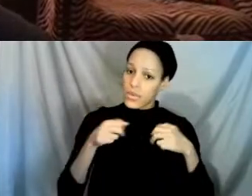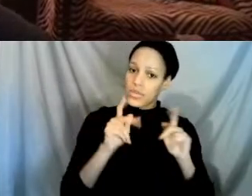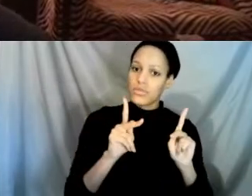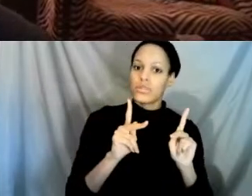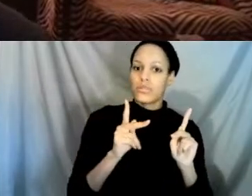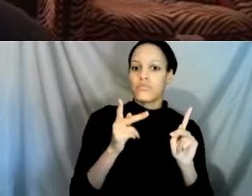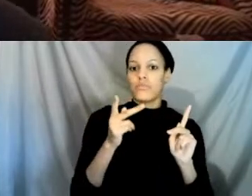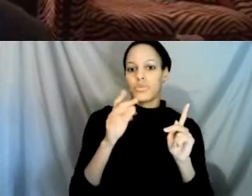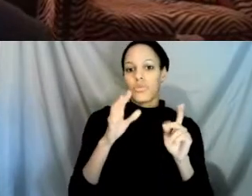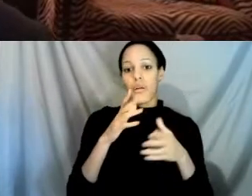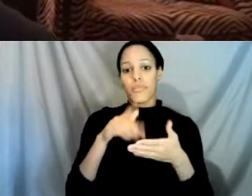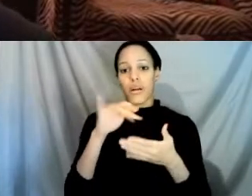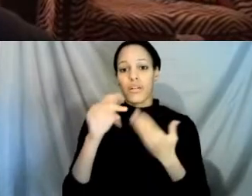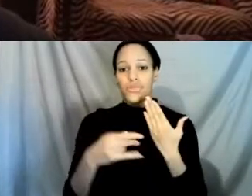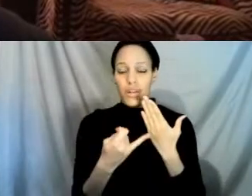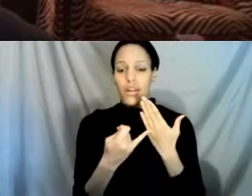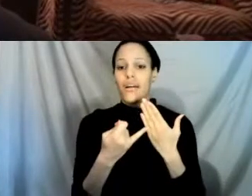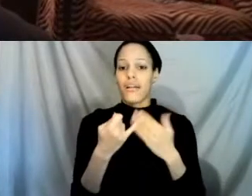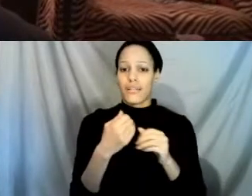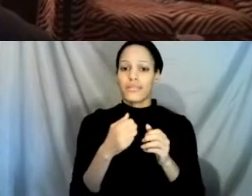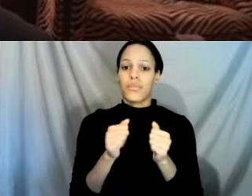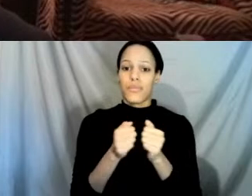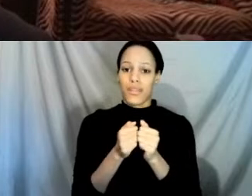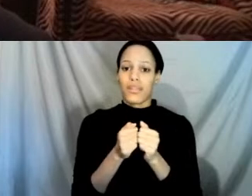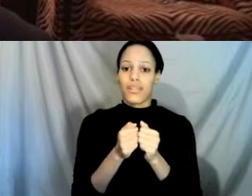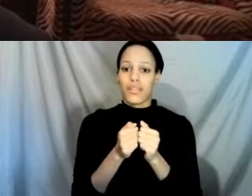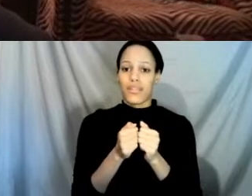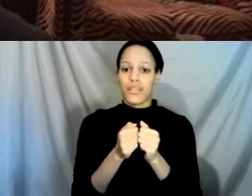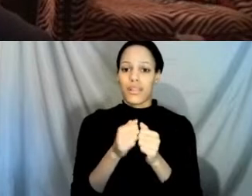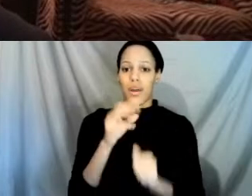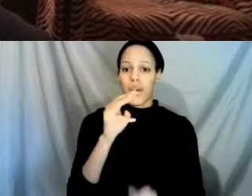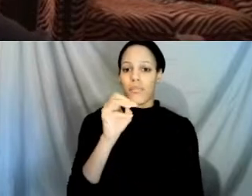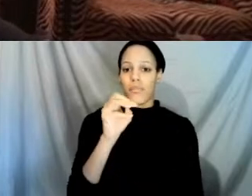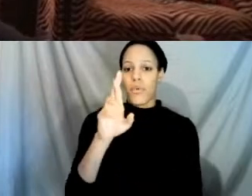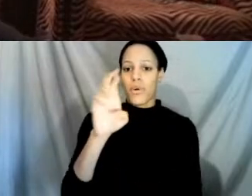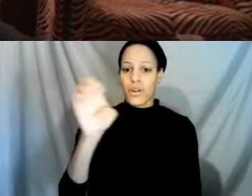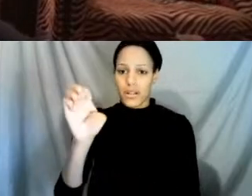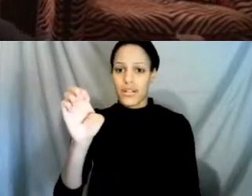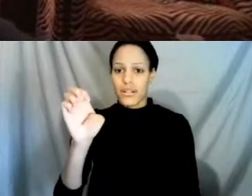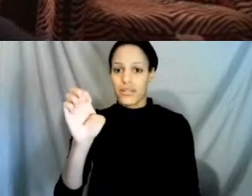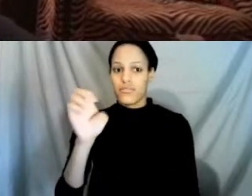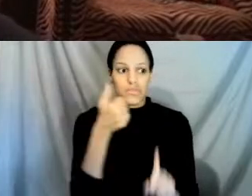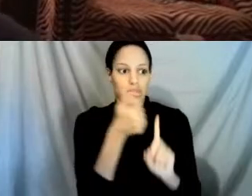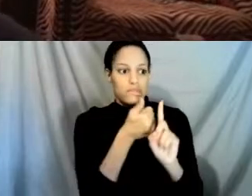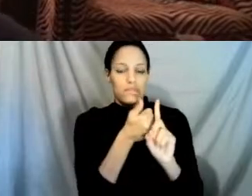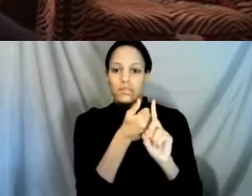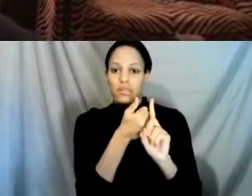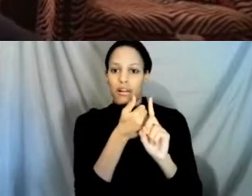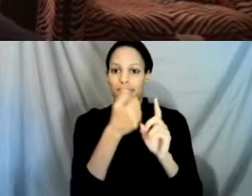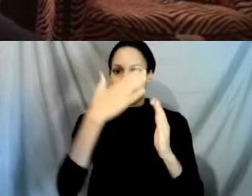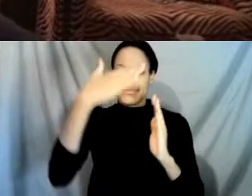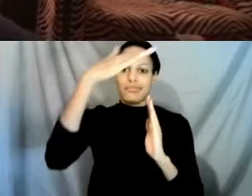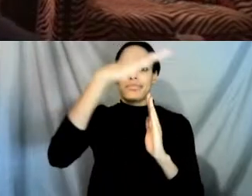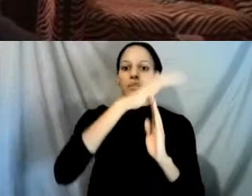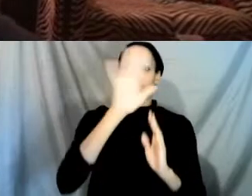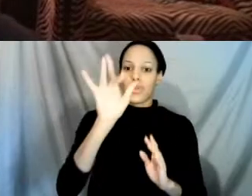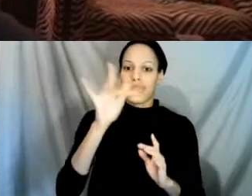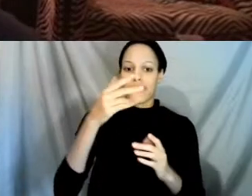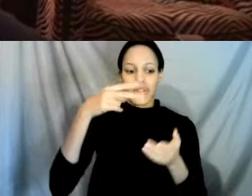and amazing friend, Bridget Moore, called This Woman's Work, that made top 25 to watch in Dance